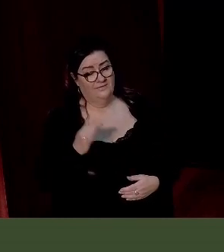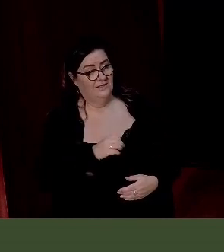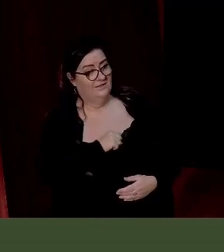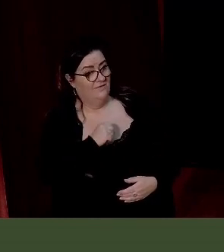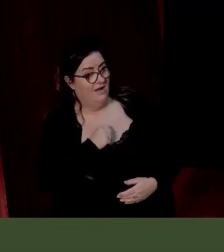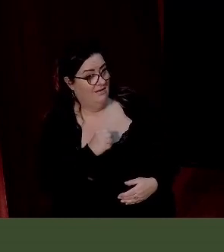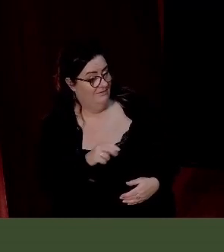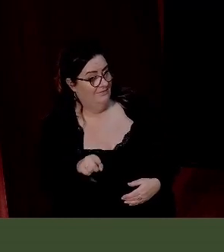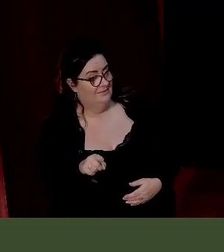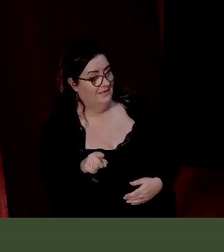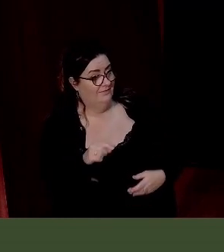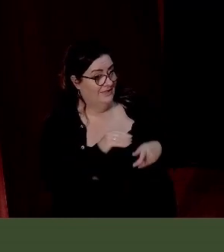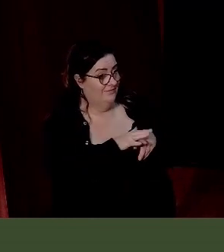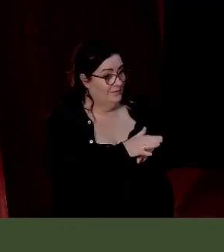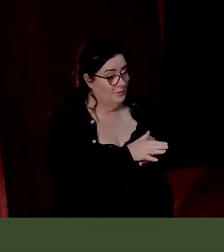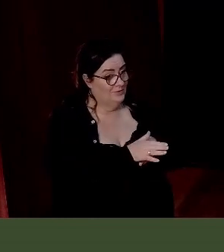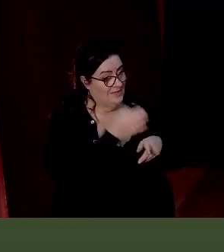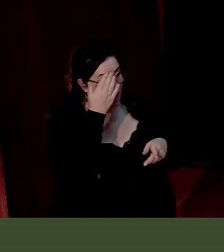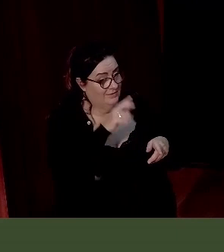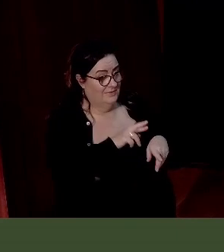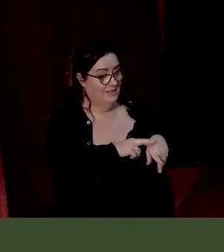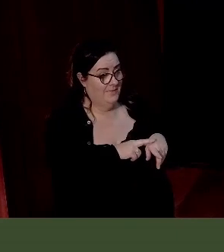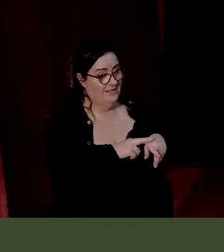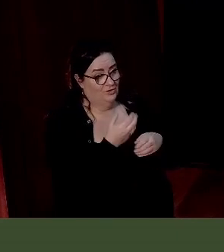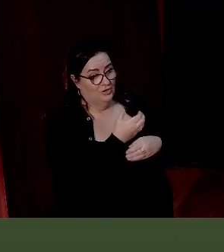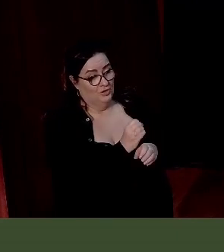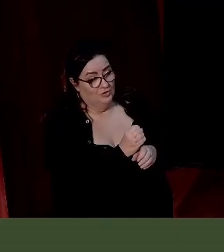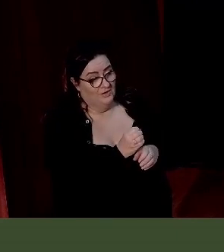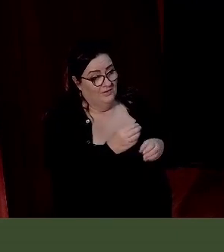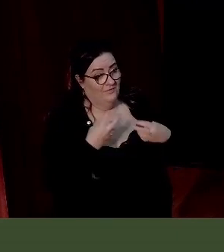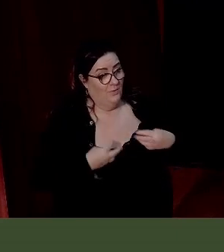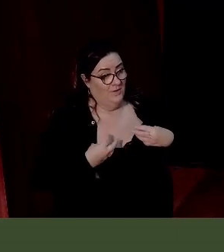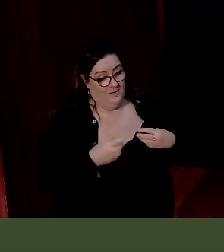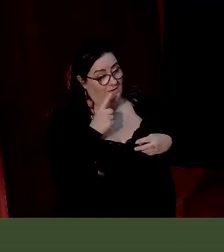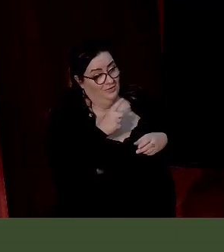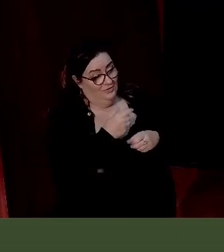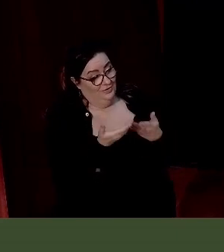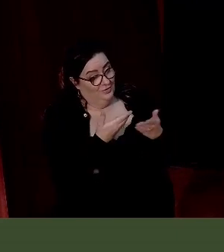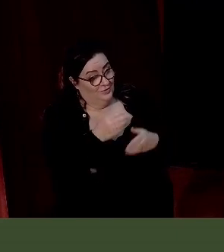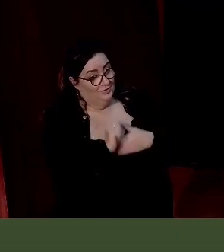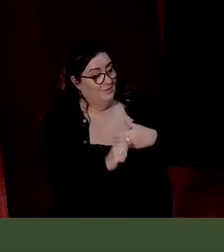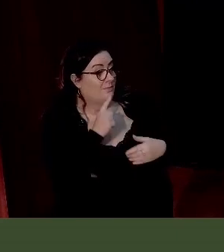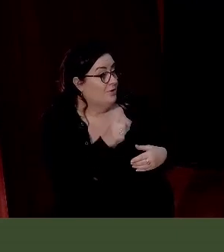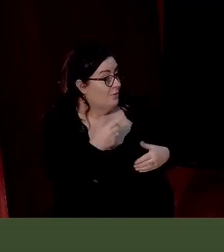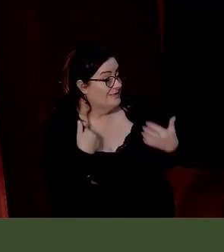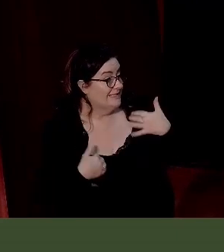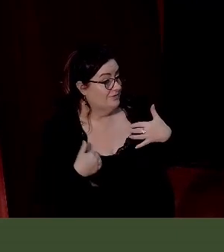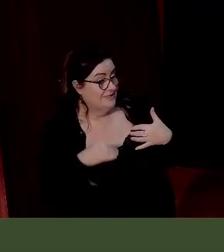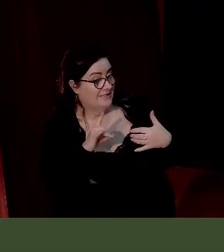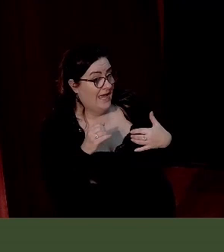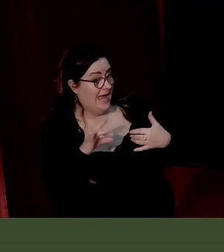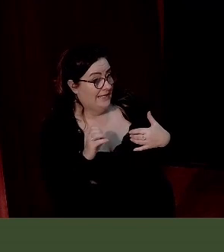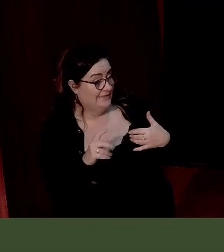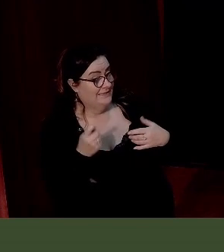have managed to influence Ireland to be a better country for women is not an issue I'm going to look at here. But what is interesting is that Hackett